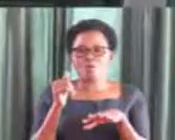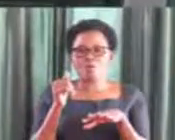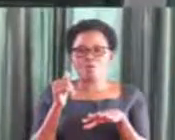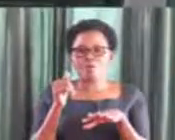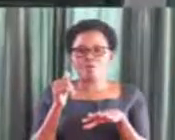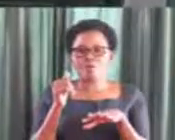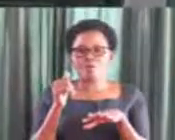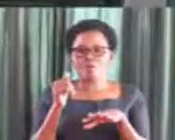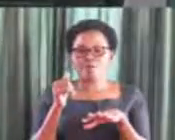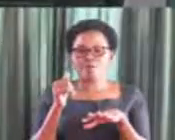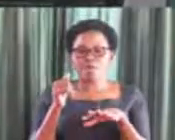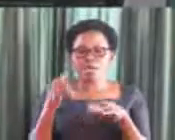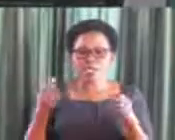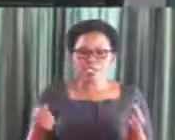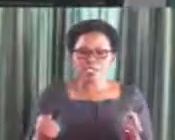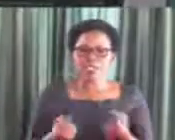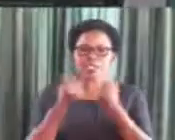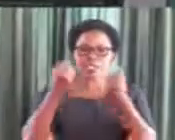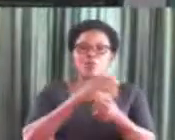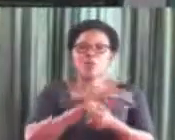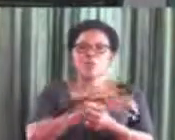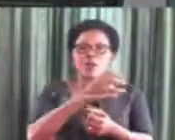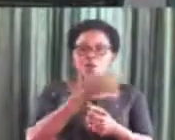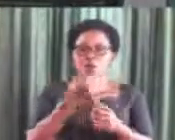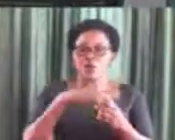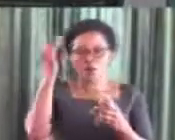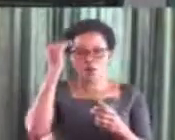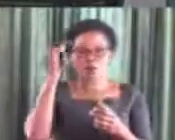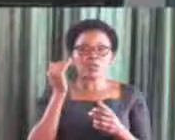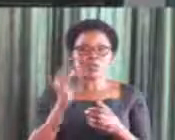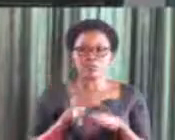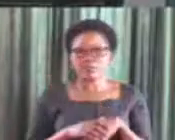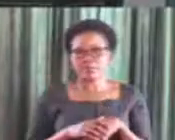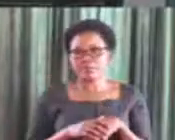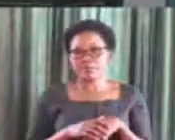the incidental jurisdiction of the court.